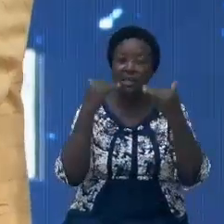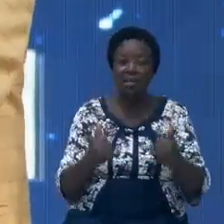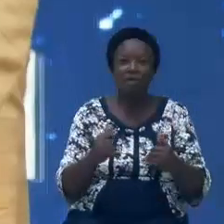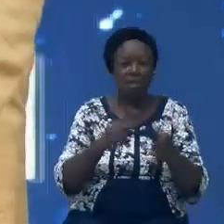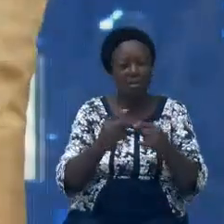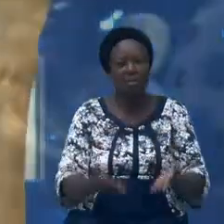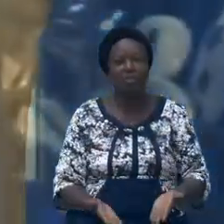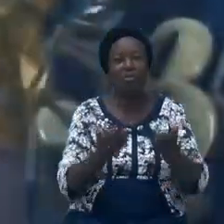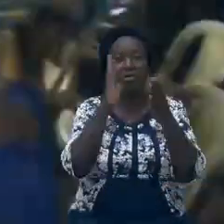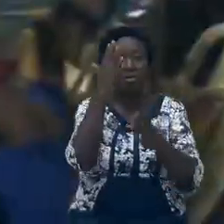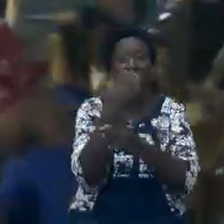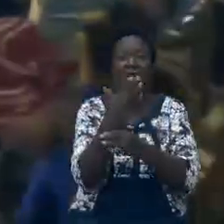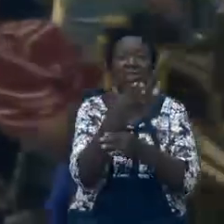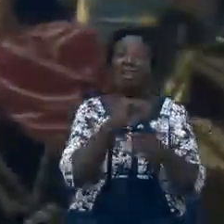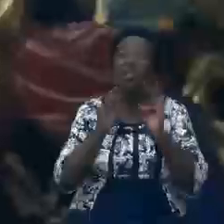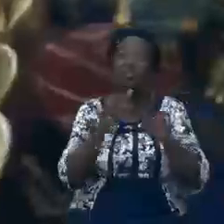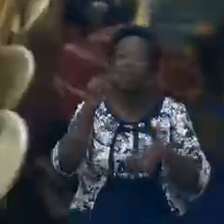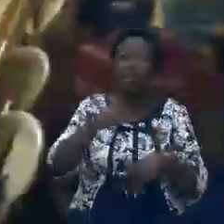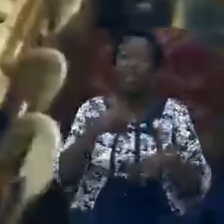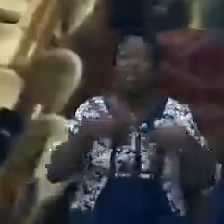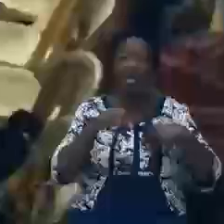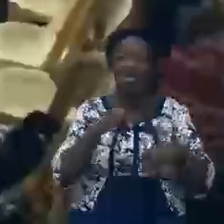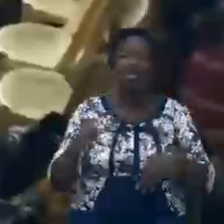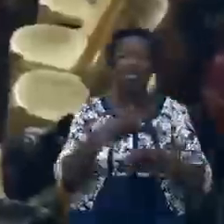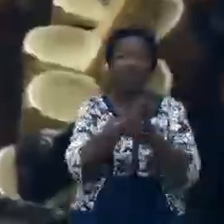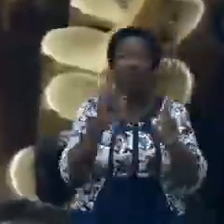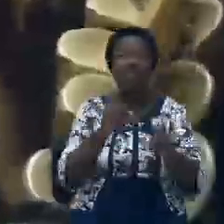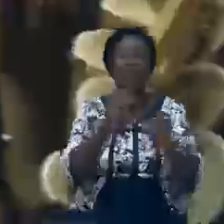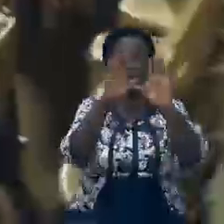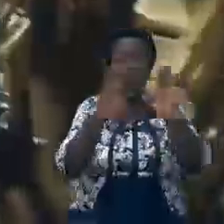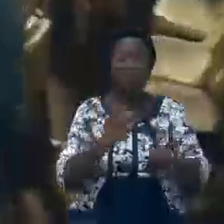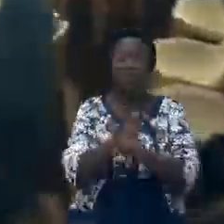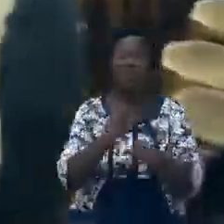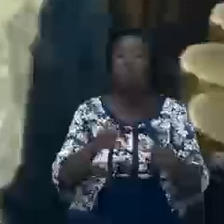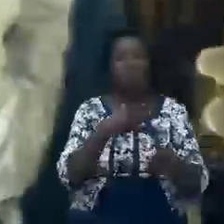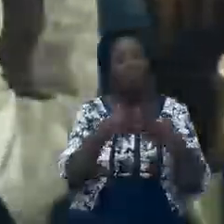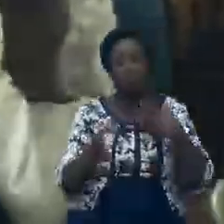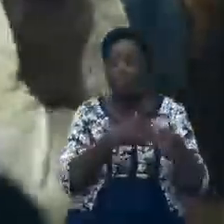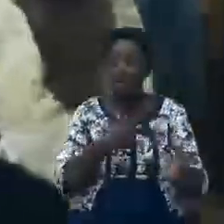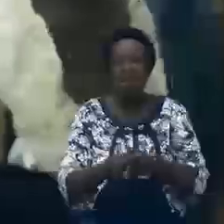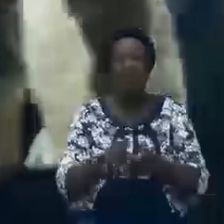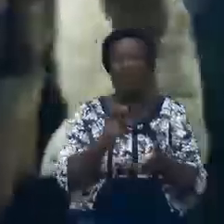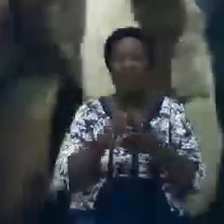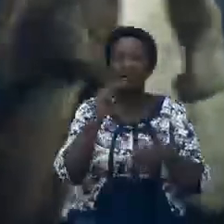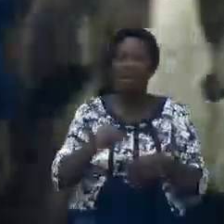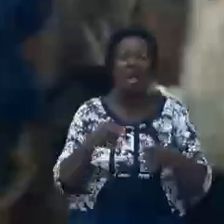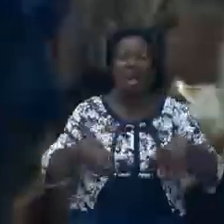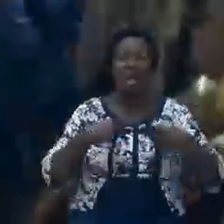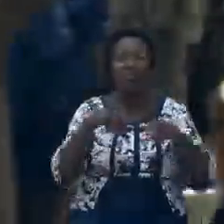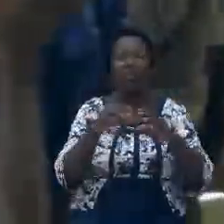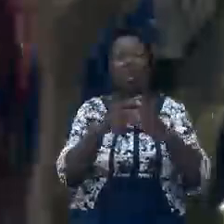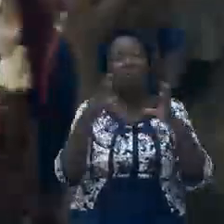you are going to get it now. You are going to raise up your hand if you need healing, deliverance, miracle,